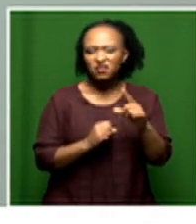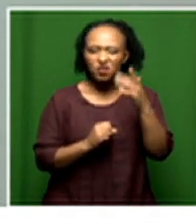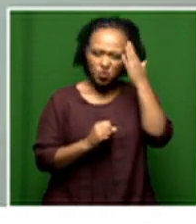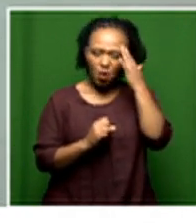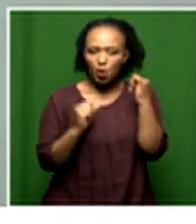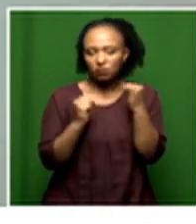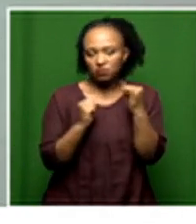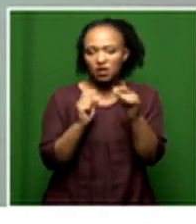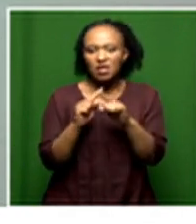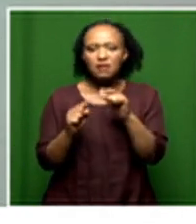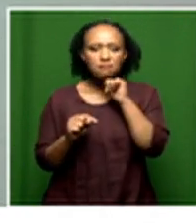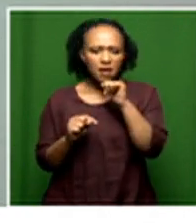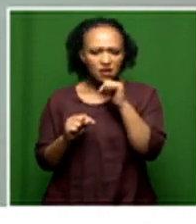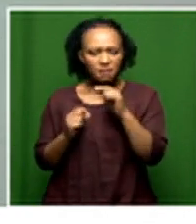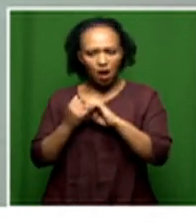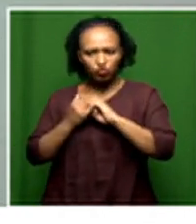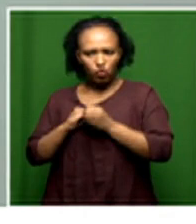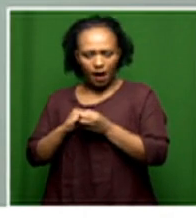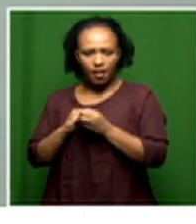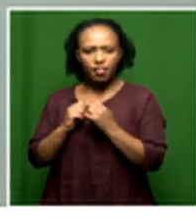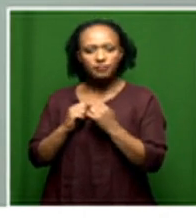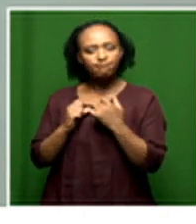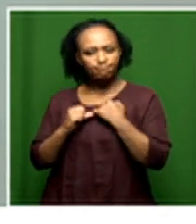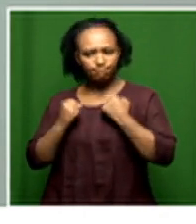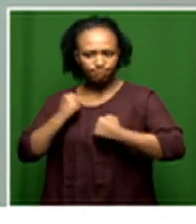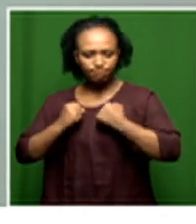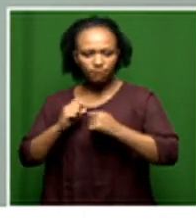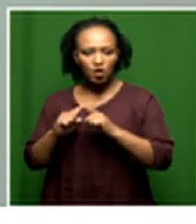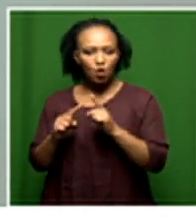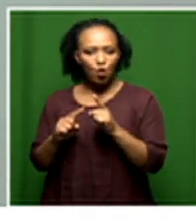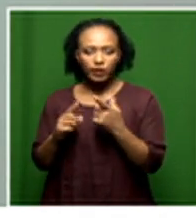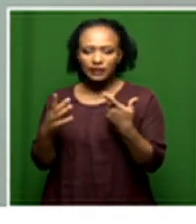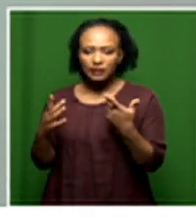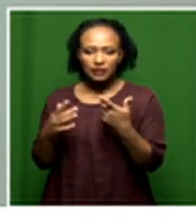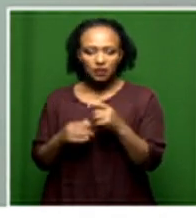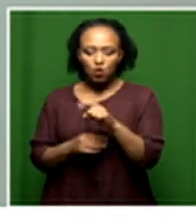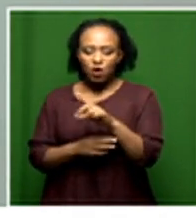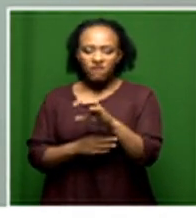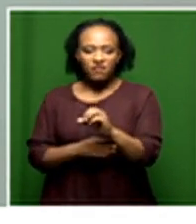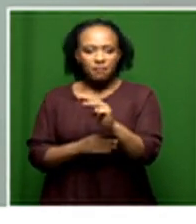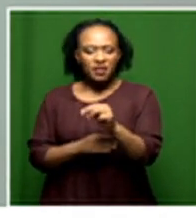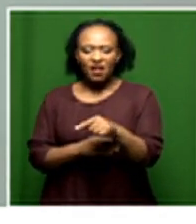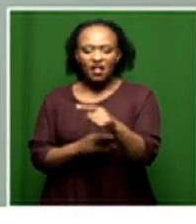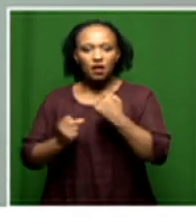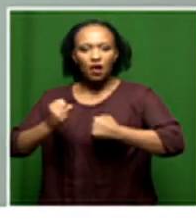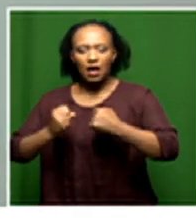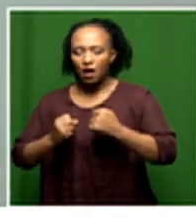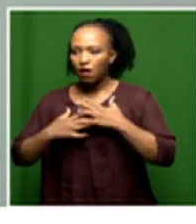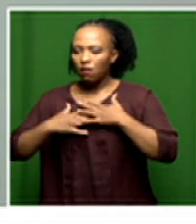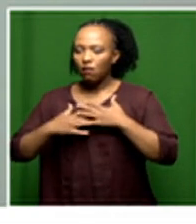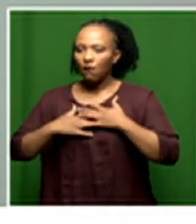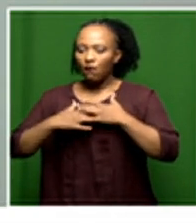maybe I should try and run my route, which didn't go particularly well. I barely made it 150 meters down the road and I thought I was going to